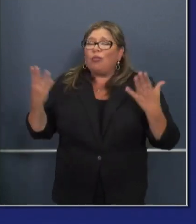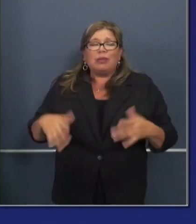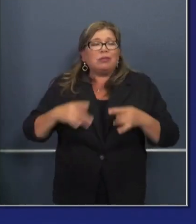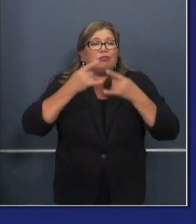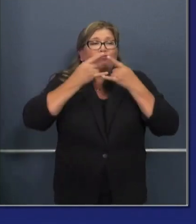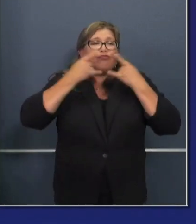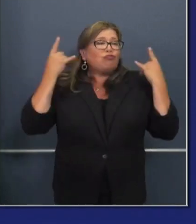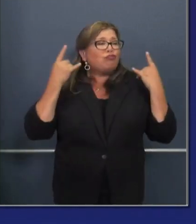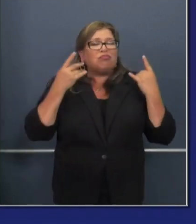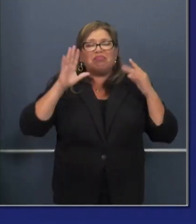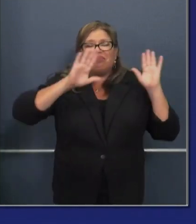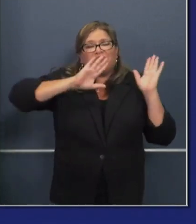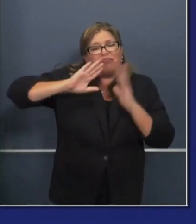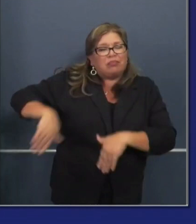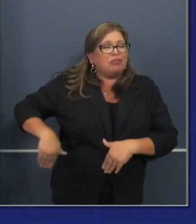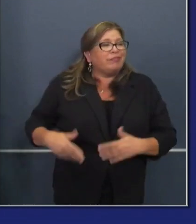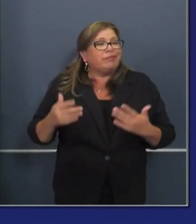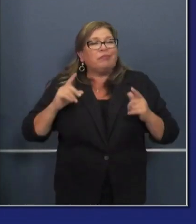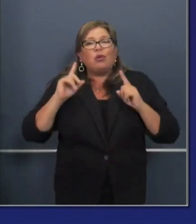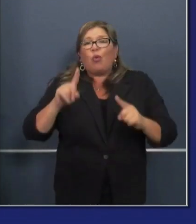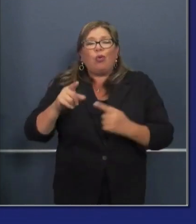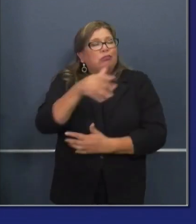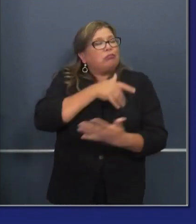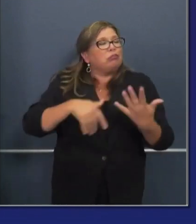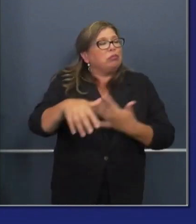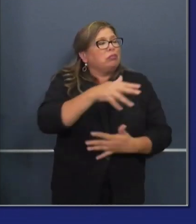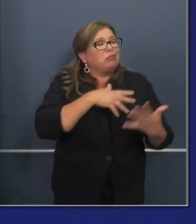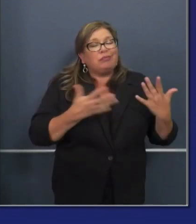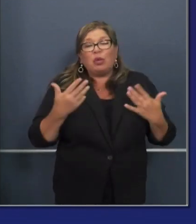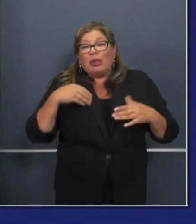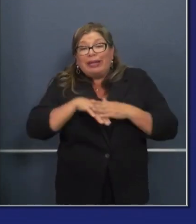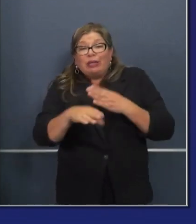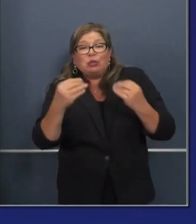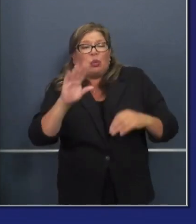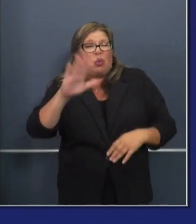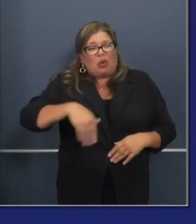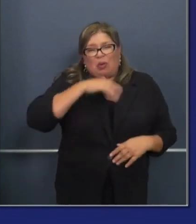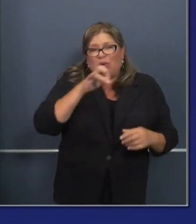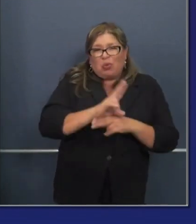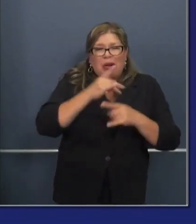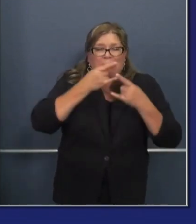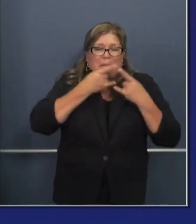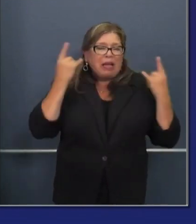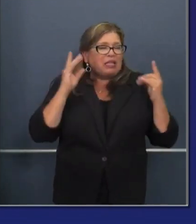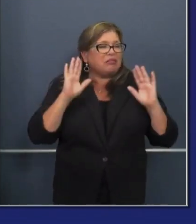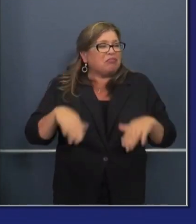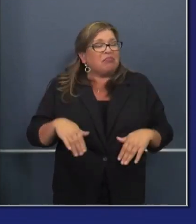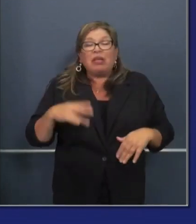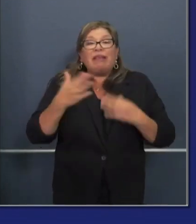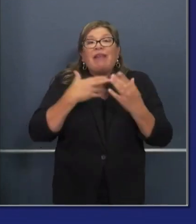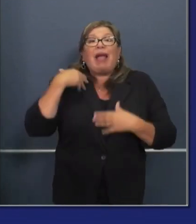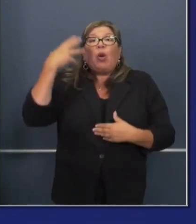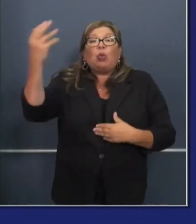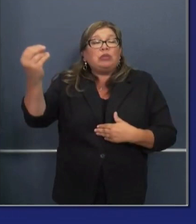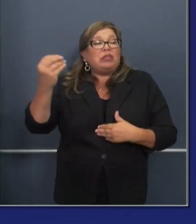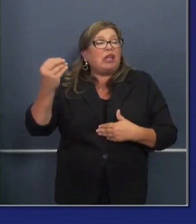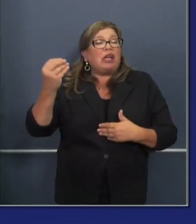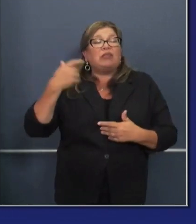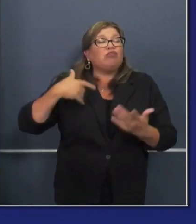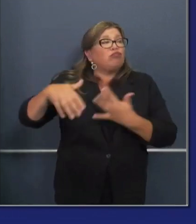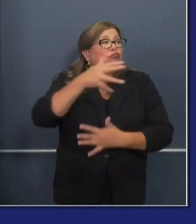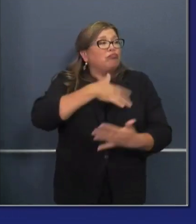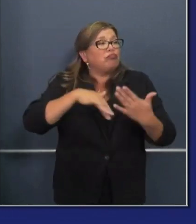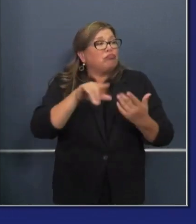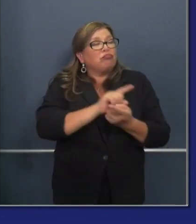remaining physically distanced when you can in a store or another setting, even while you're outside, that you